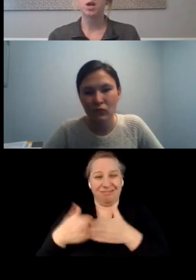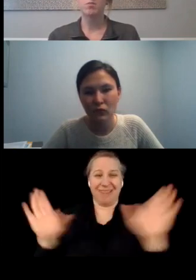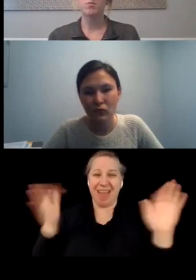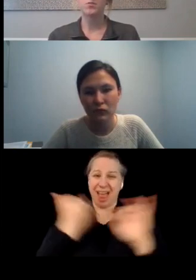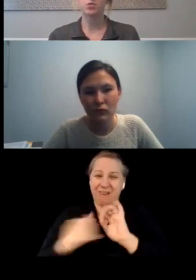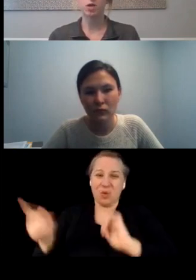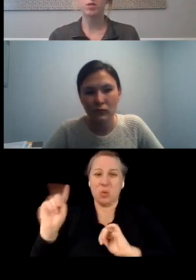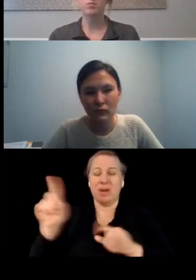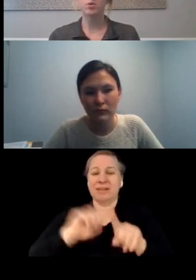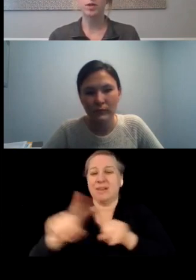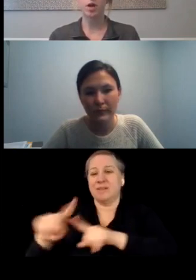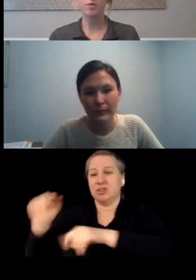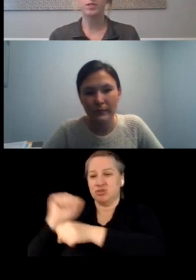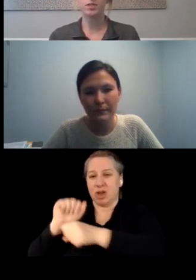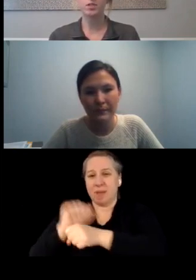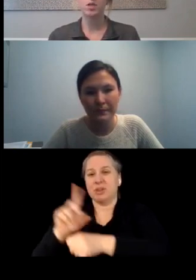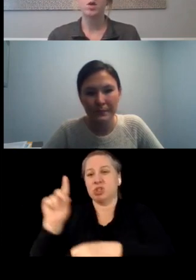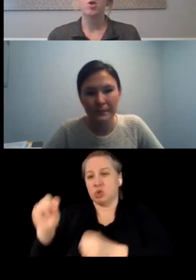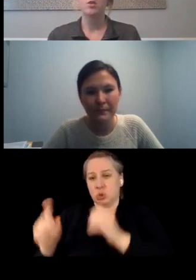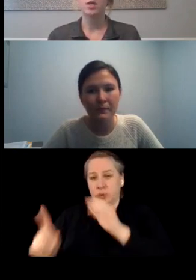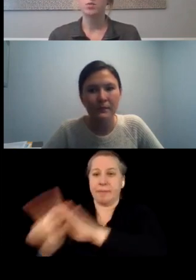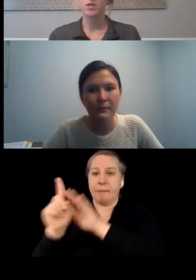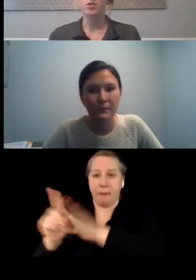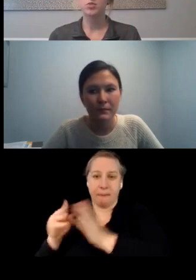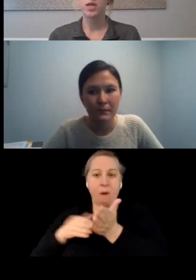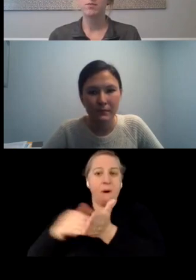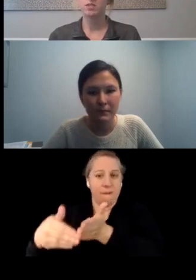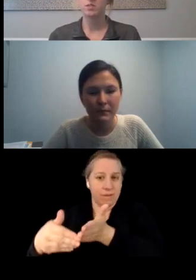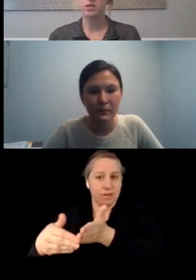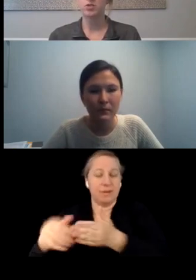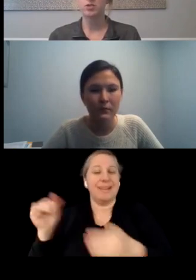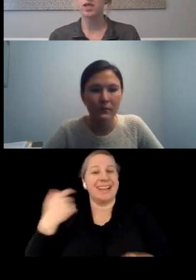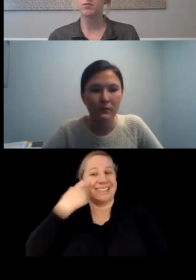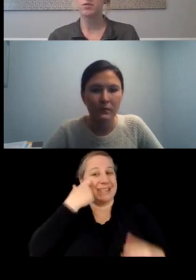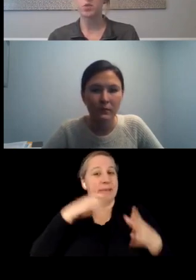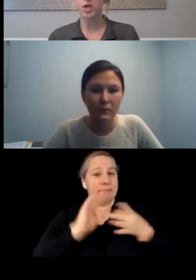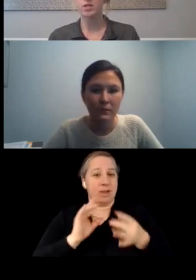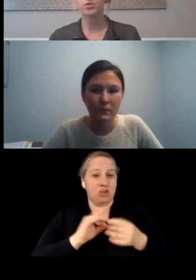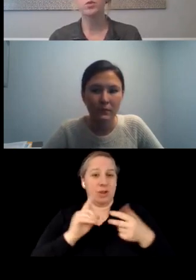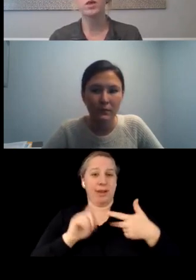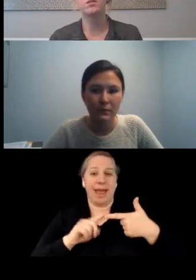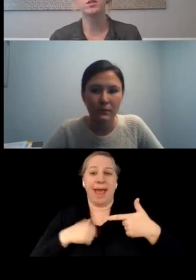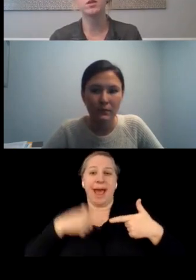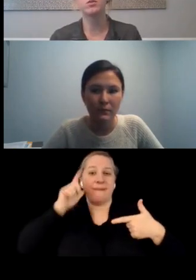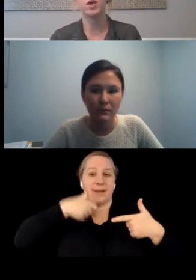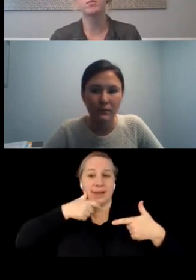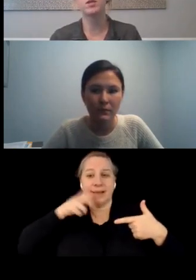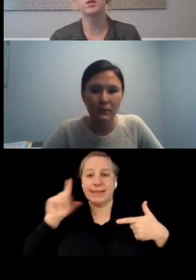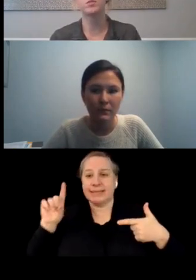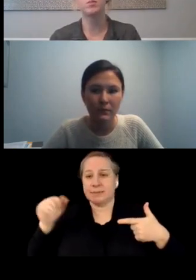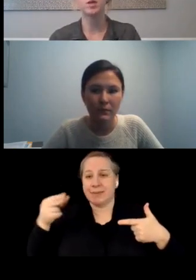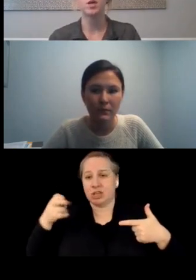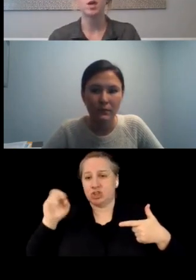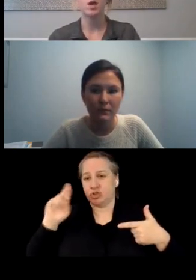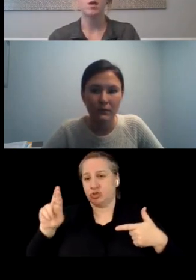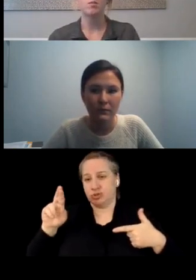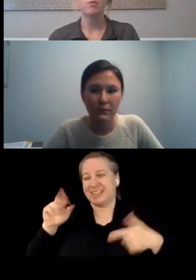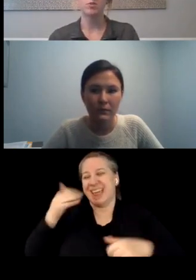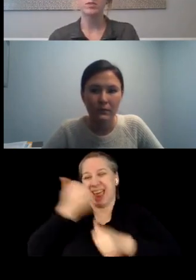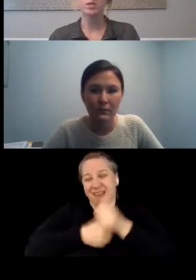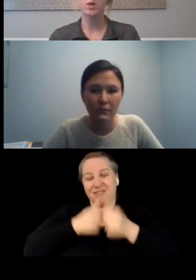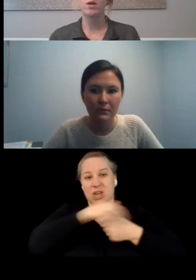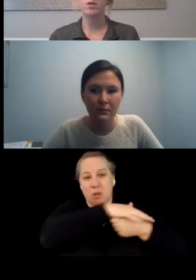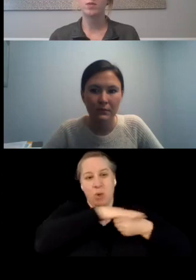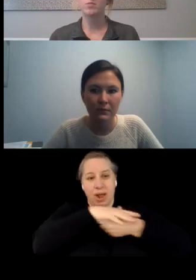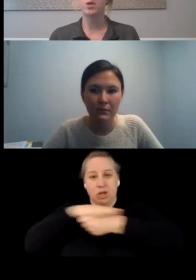jobs do come up quite often. Like we mentioned, we have dispatchers at every branch. So that is another job that comes up